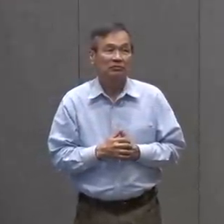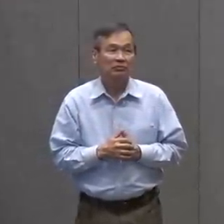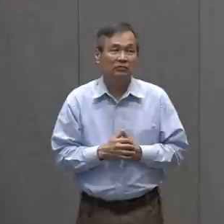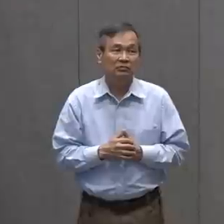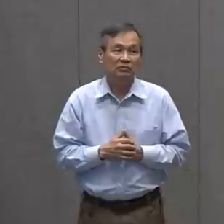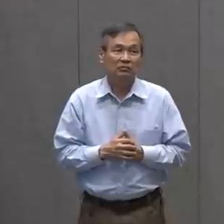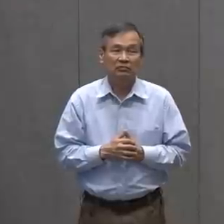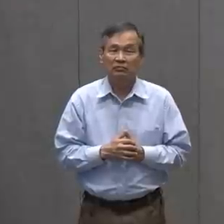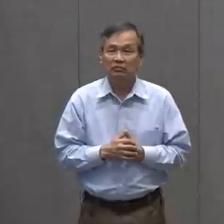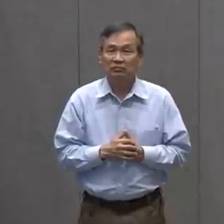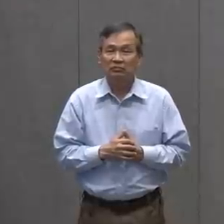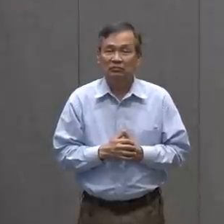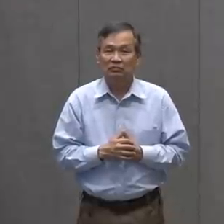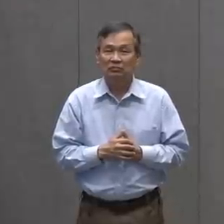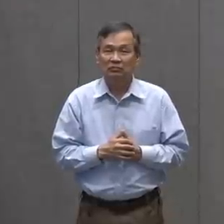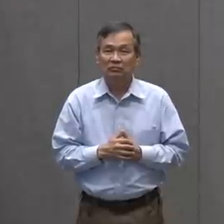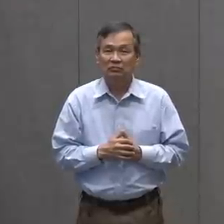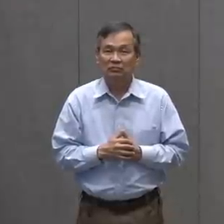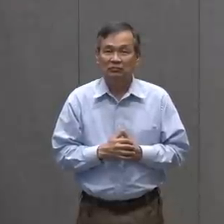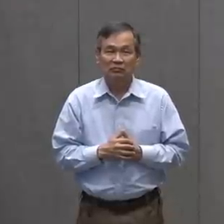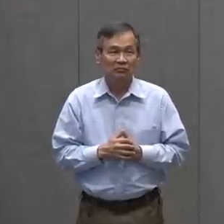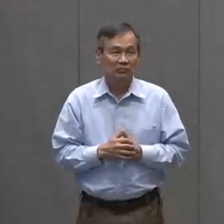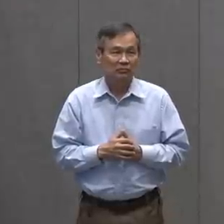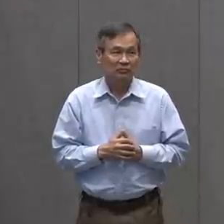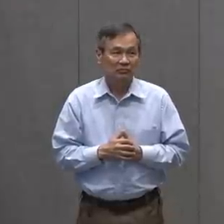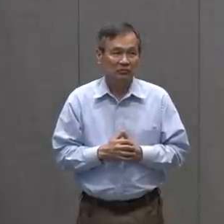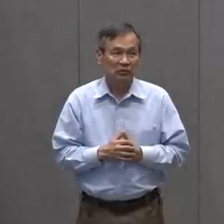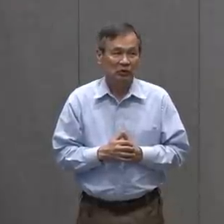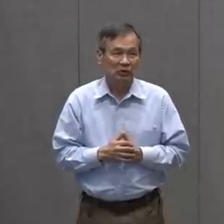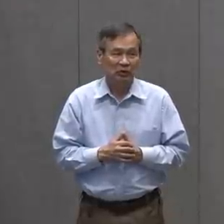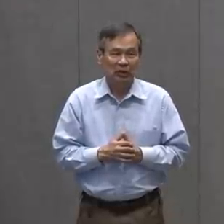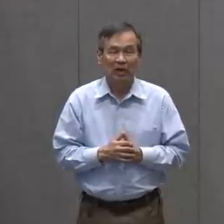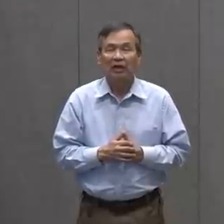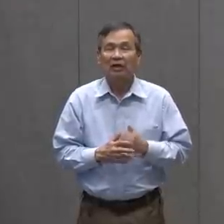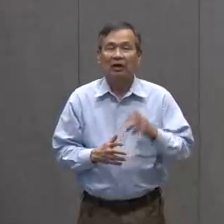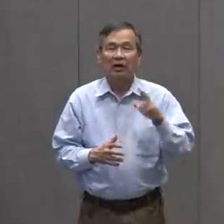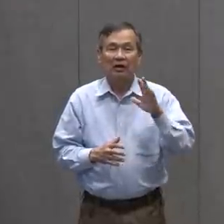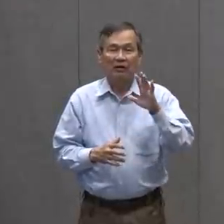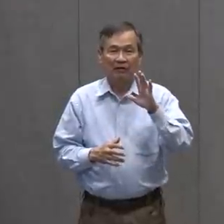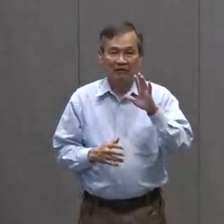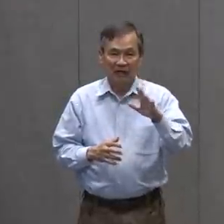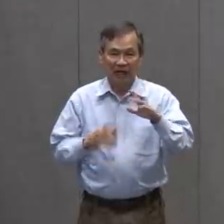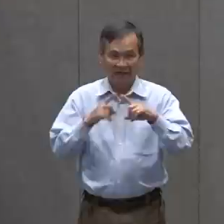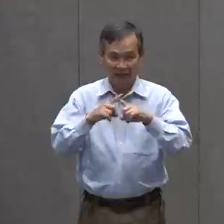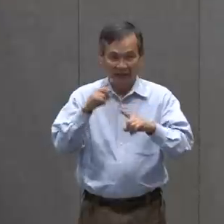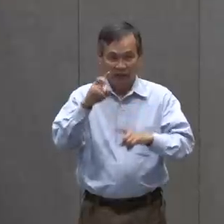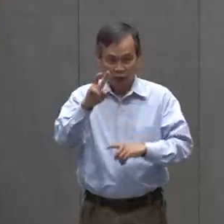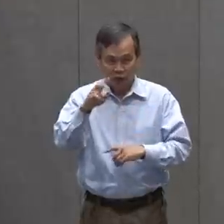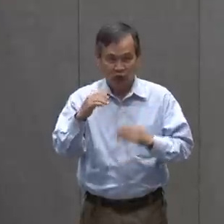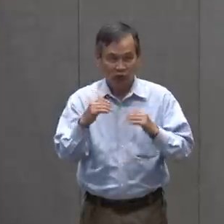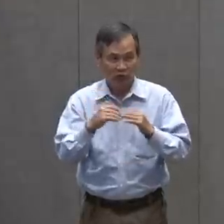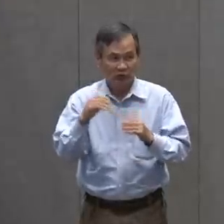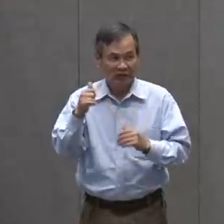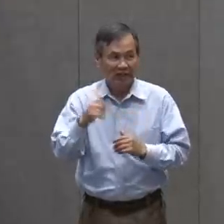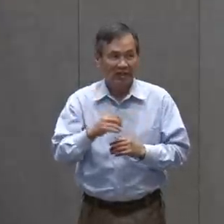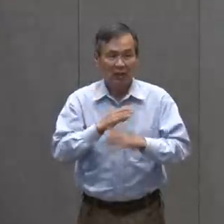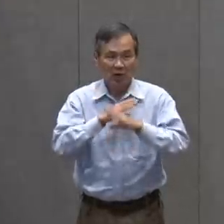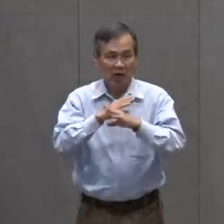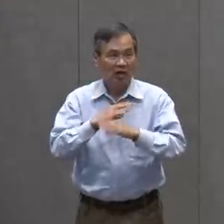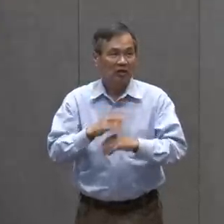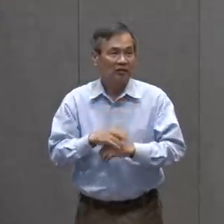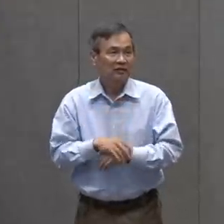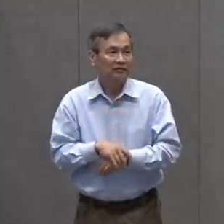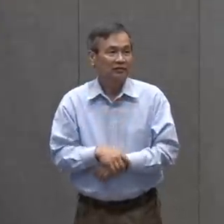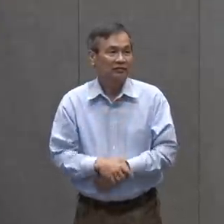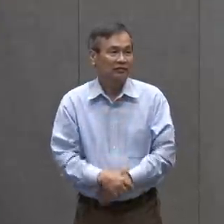5. Oh, I could do, all right, so I don't want to do that. I want to do the 5 times 2. And block me. And block you. Yeah. Well, now, after